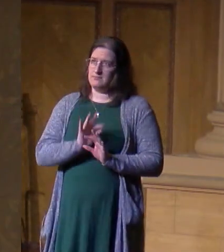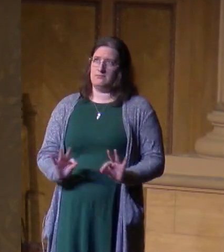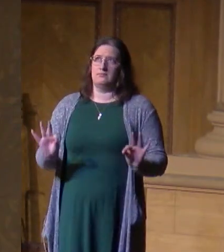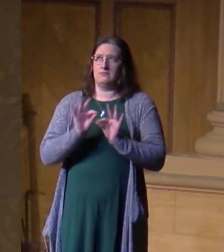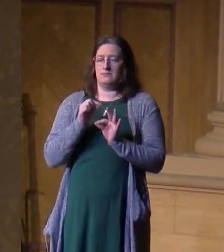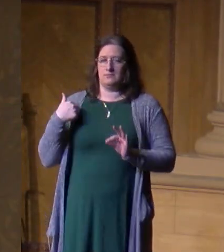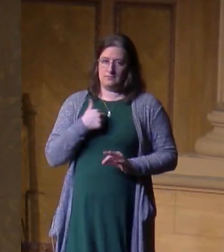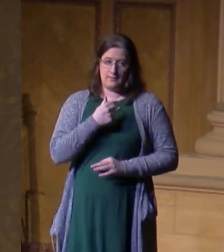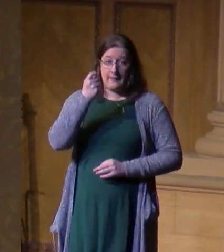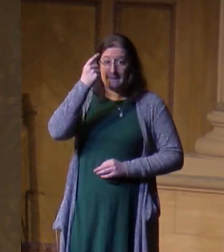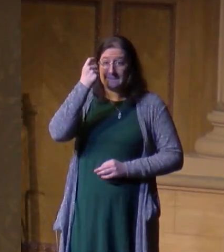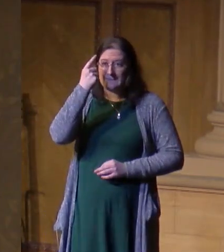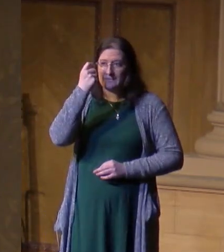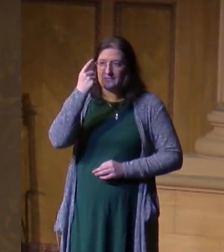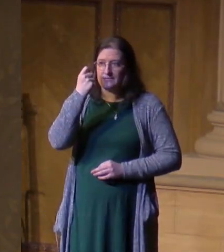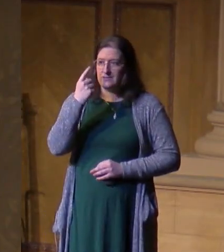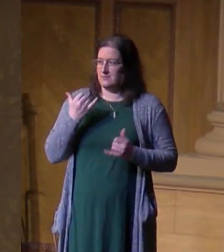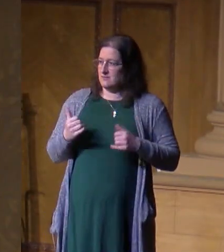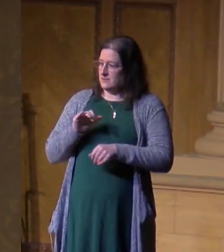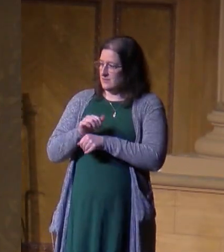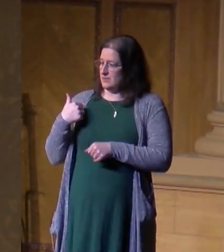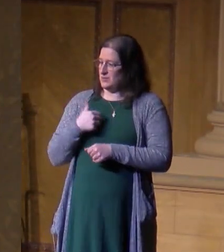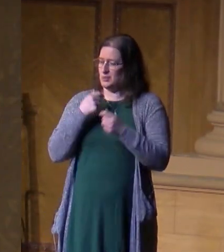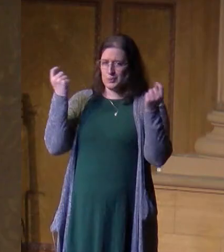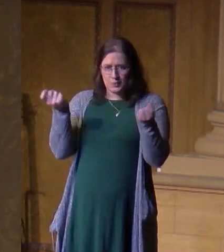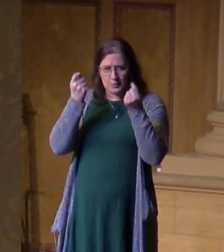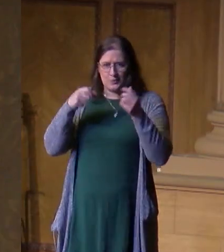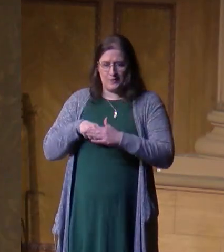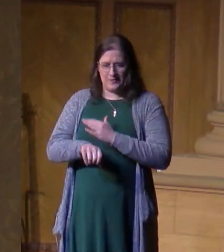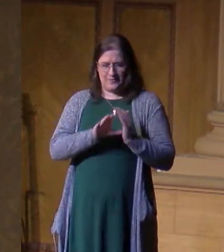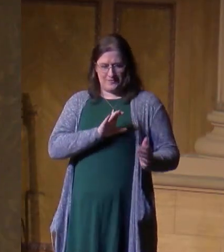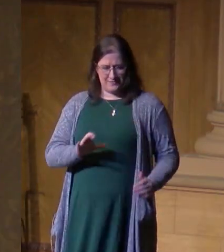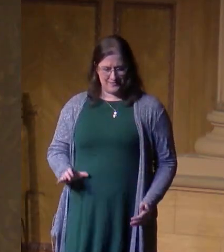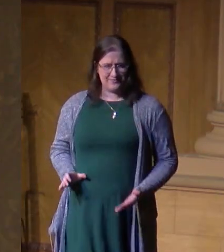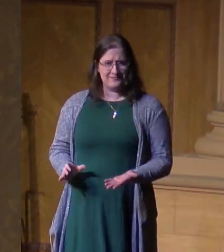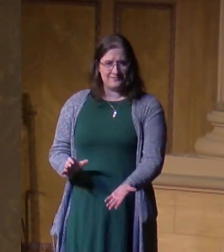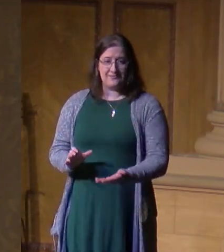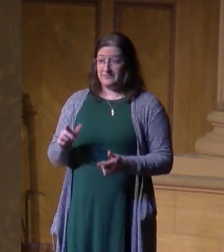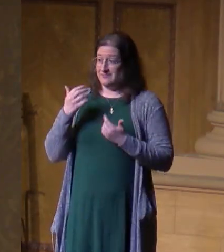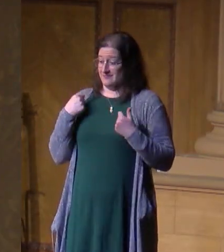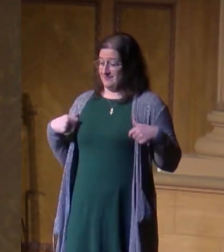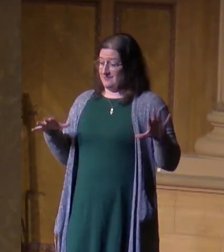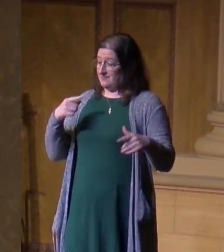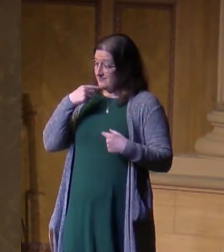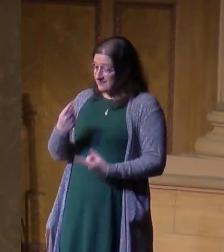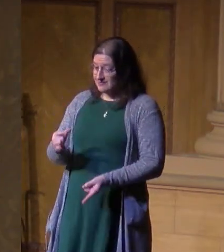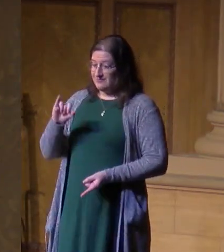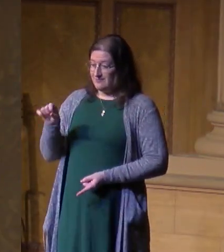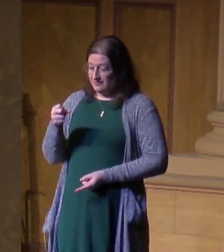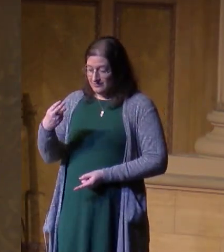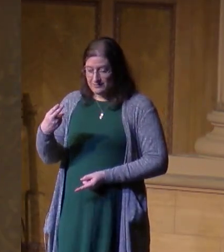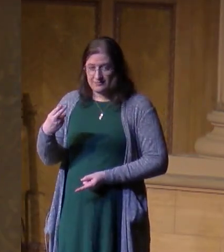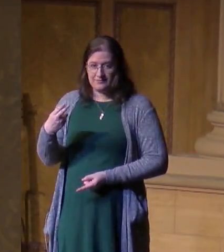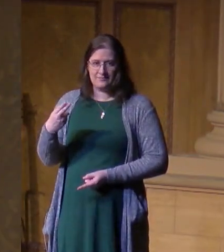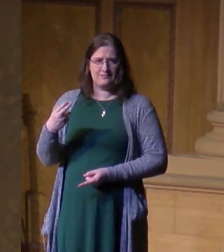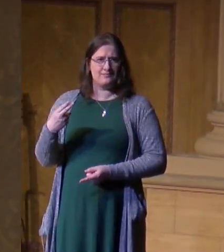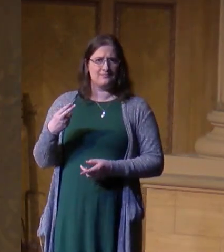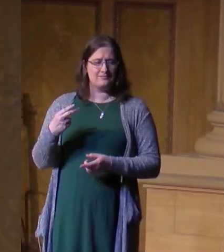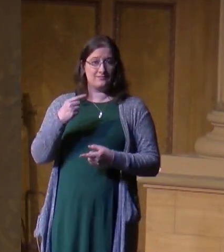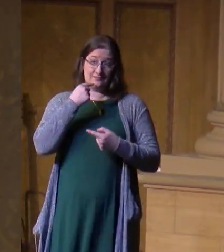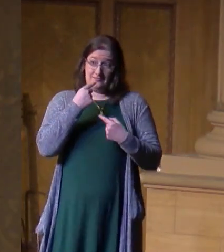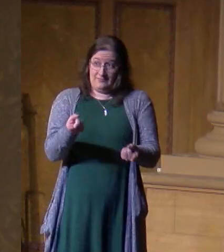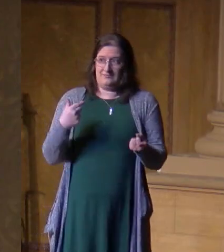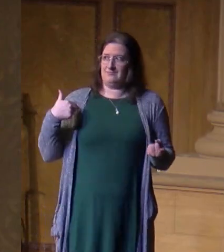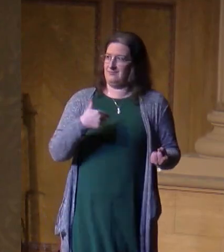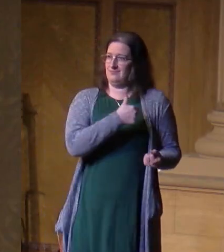as we celebrate the birth of Christ at Christmastime. I mean, the angel declares to Joseph, the angel declares to